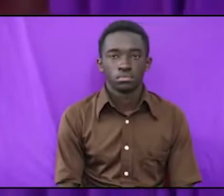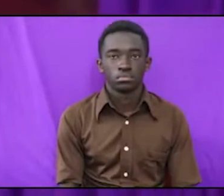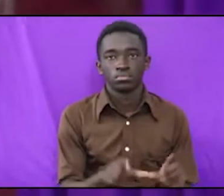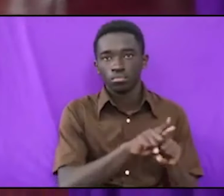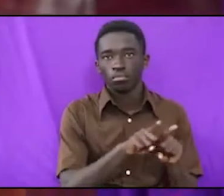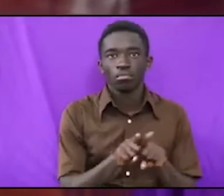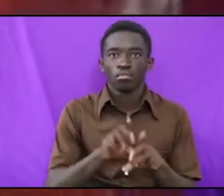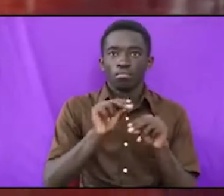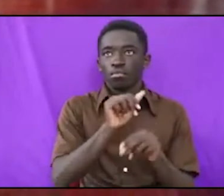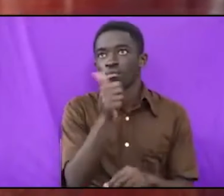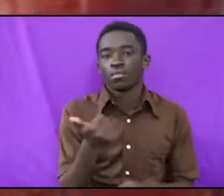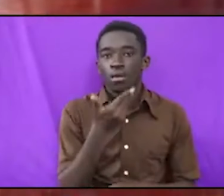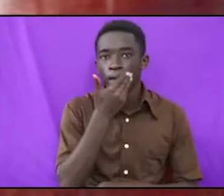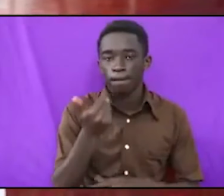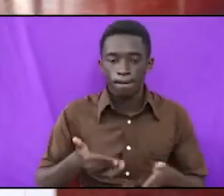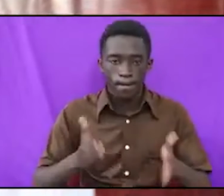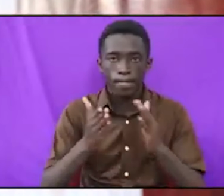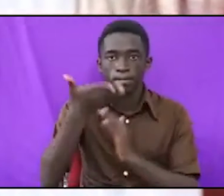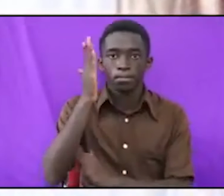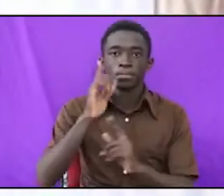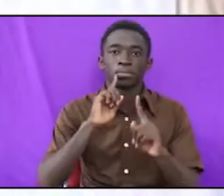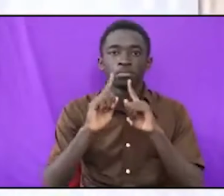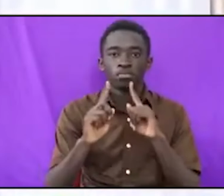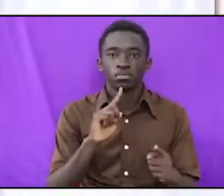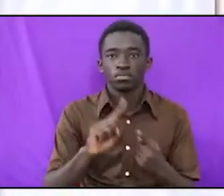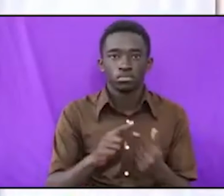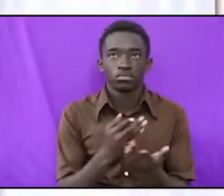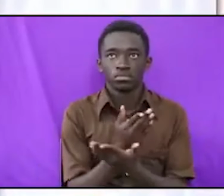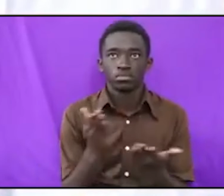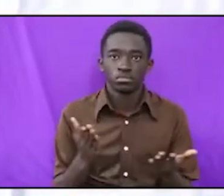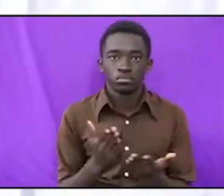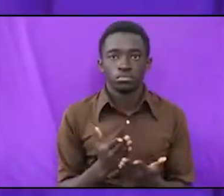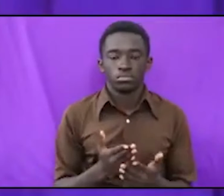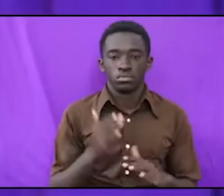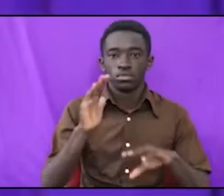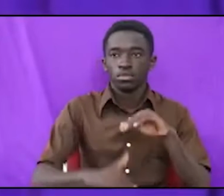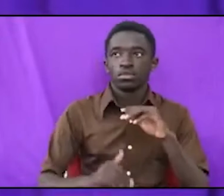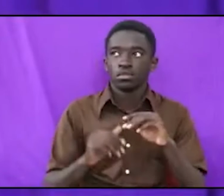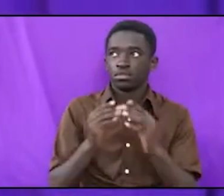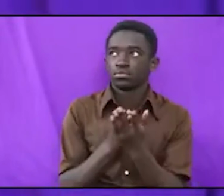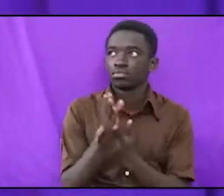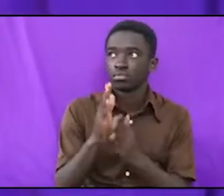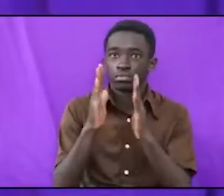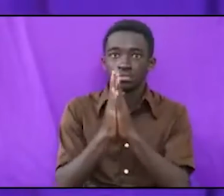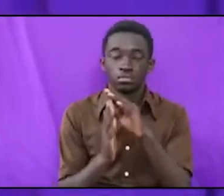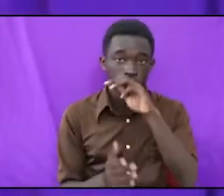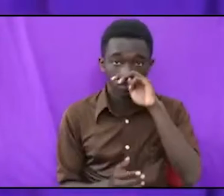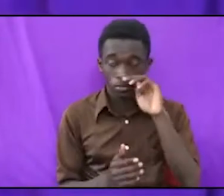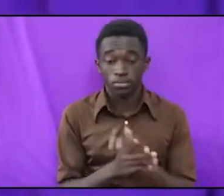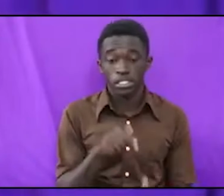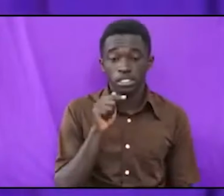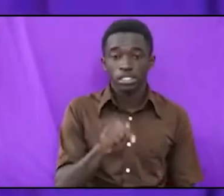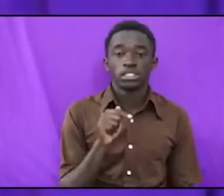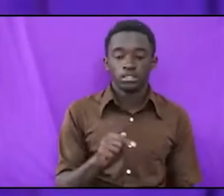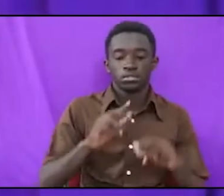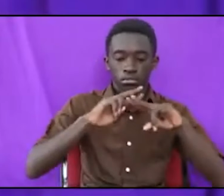way for God to whisper to you than to go to God in prayer, than to seek